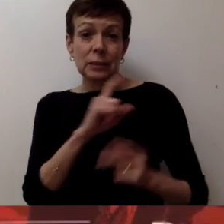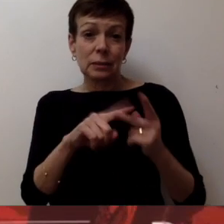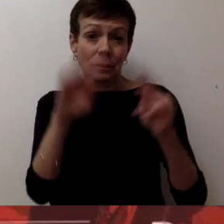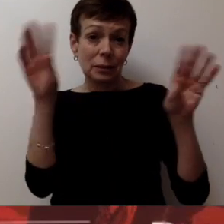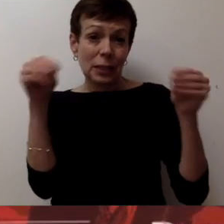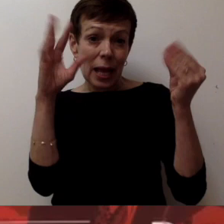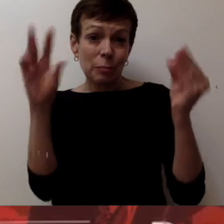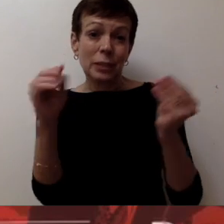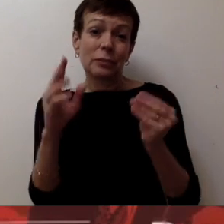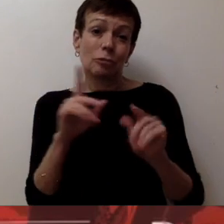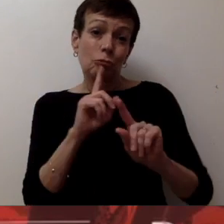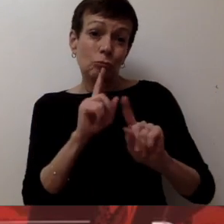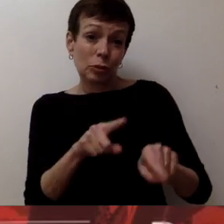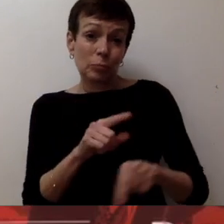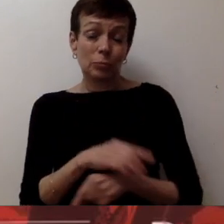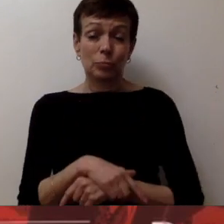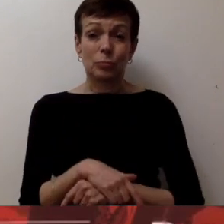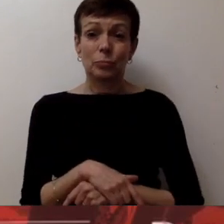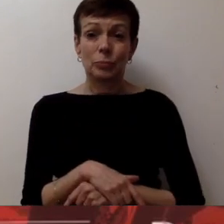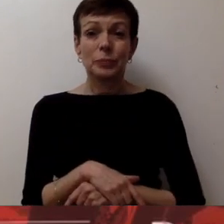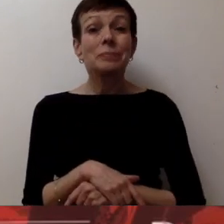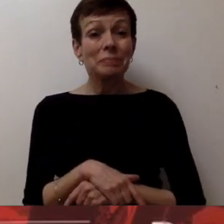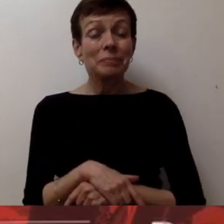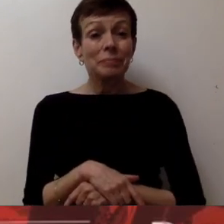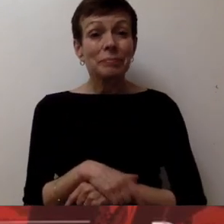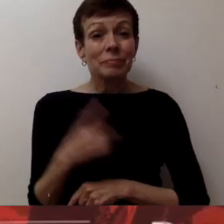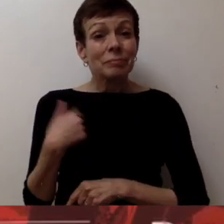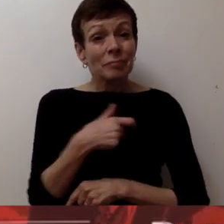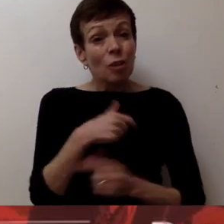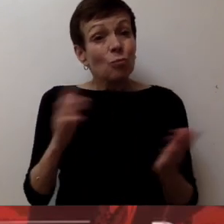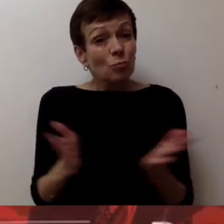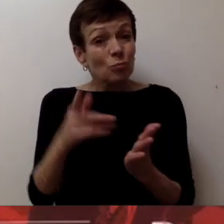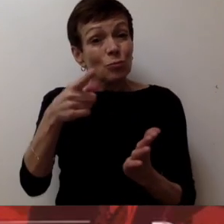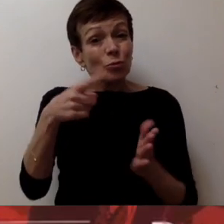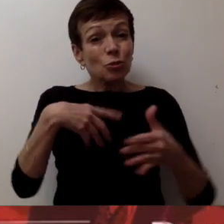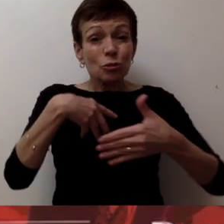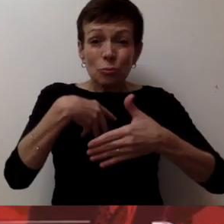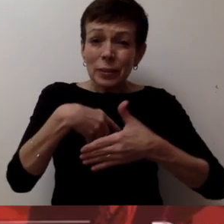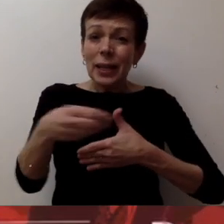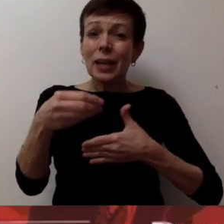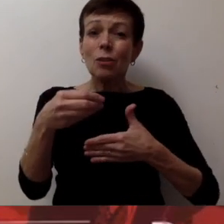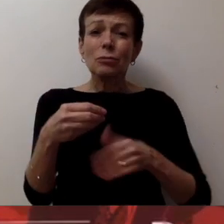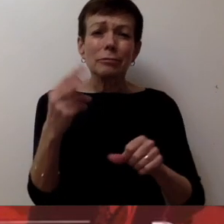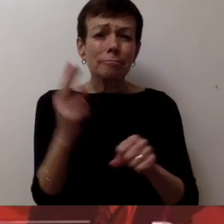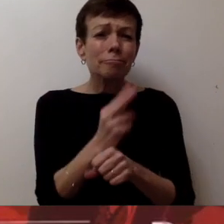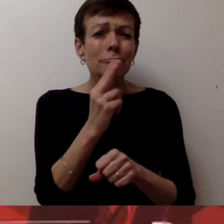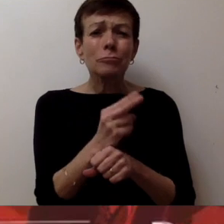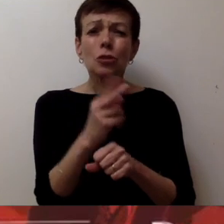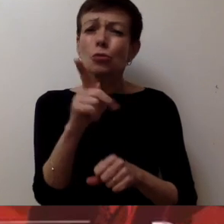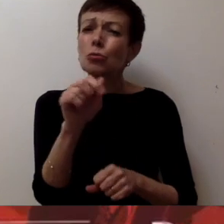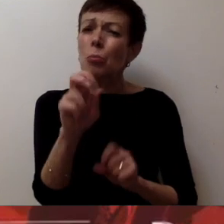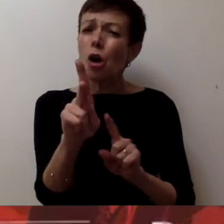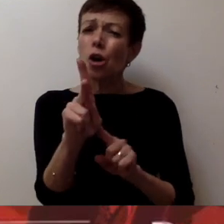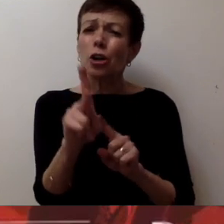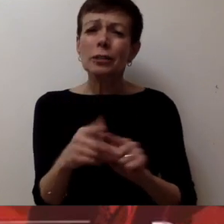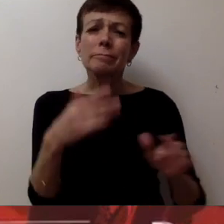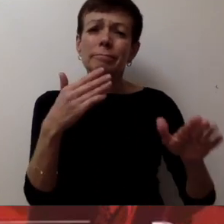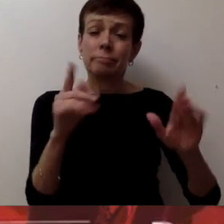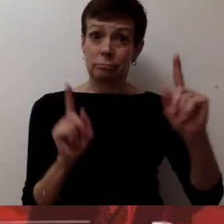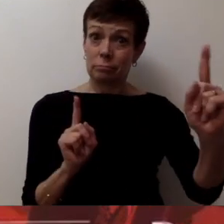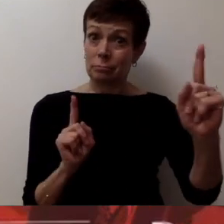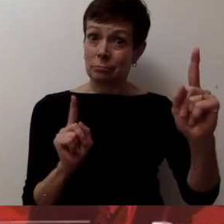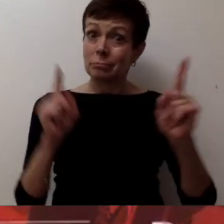through COVID-19. We do, however, encourage all of our residents to get outside, use our parks safely